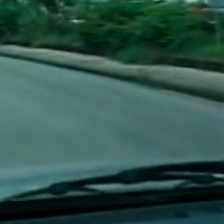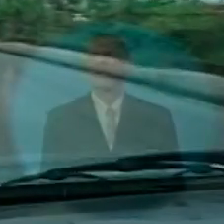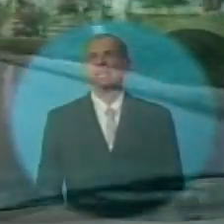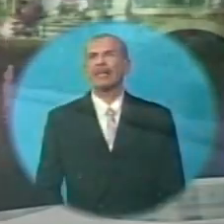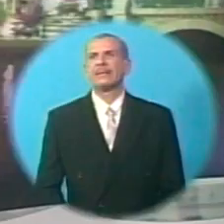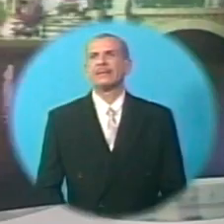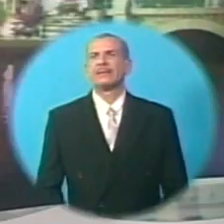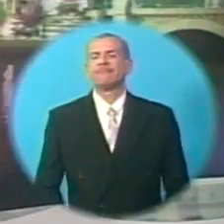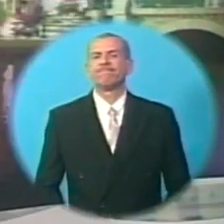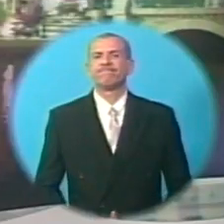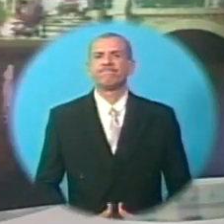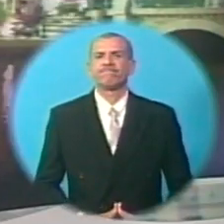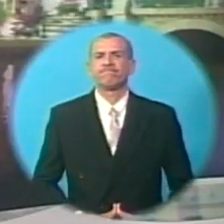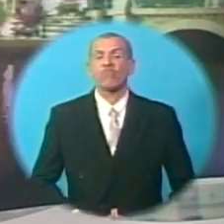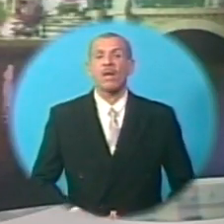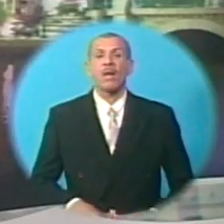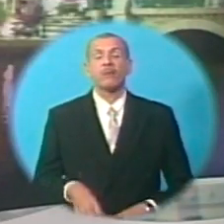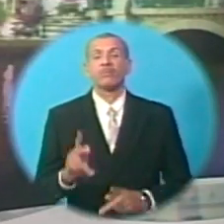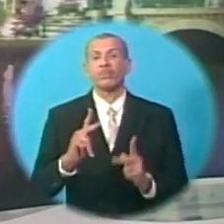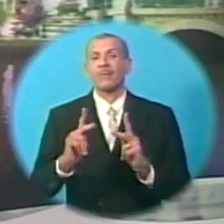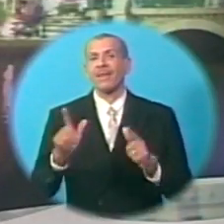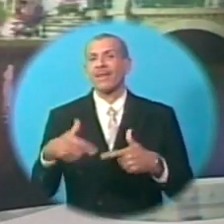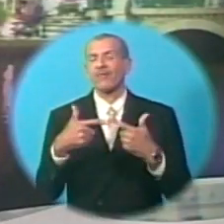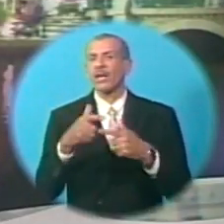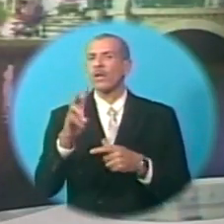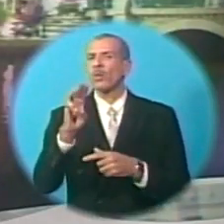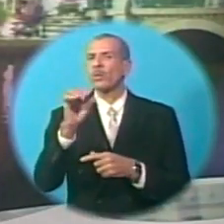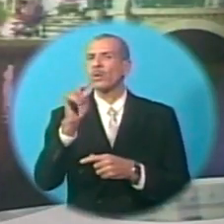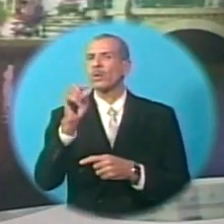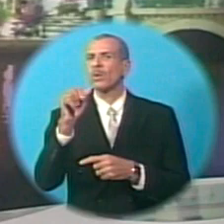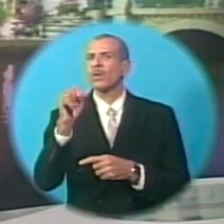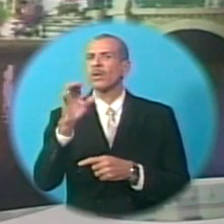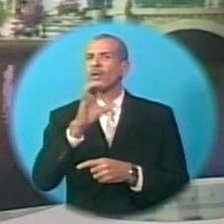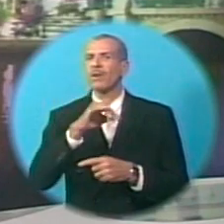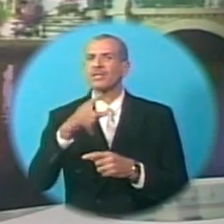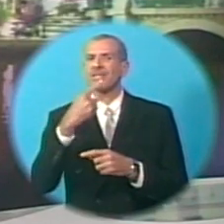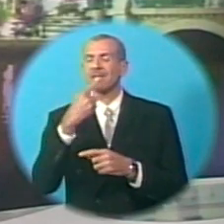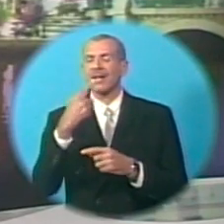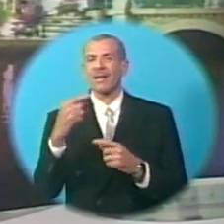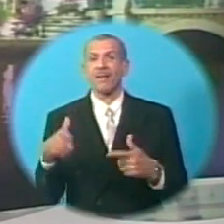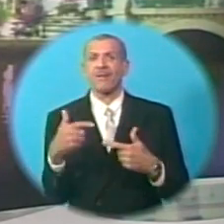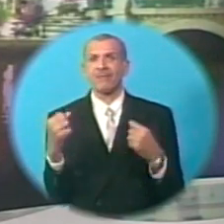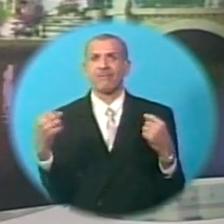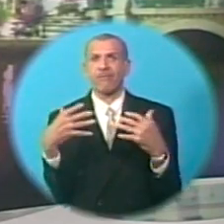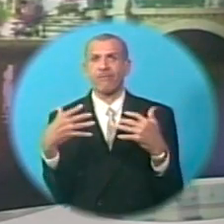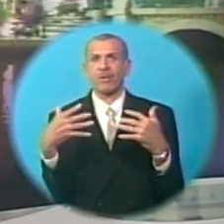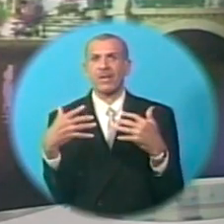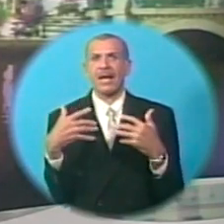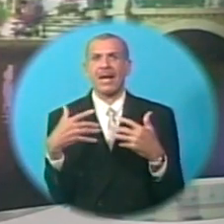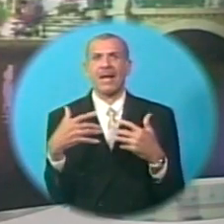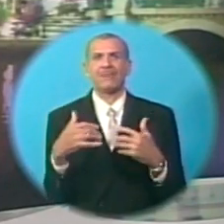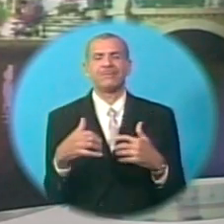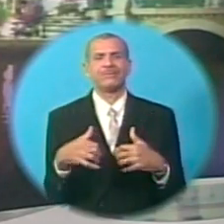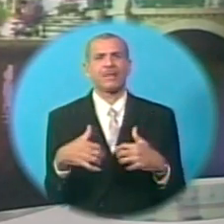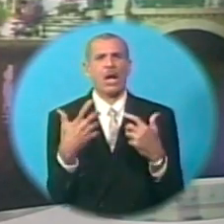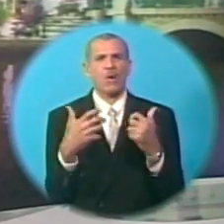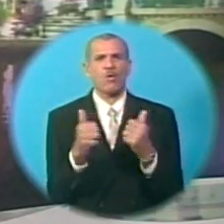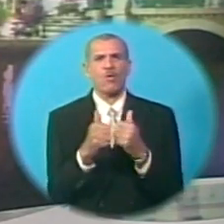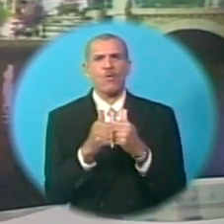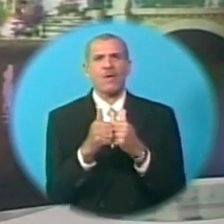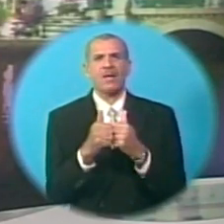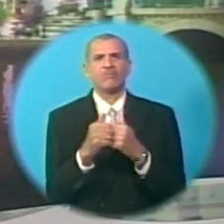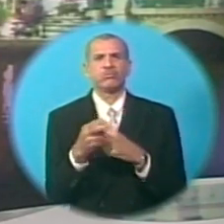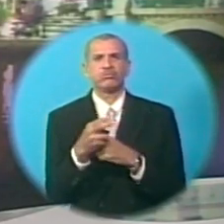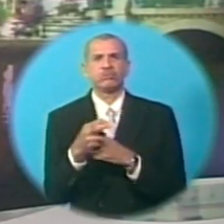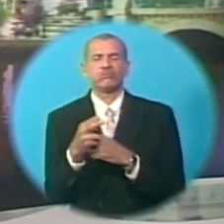CBC News. Well, residents of Wharton Christchurch are living in fear, fed up with gun violence, and are calling for